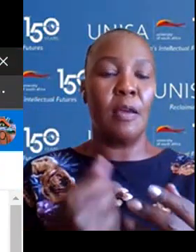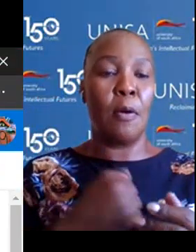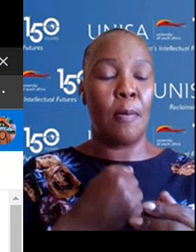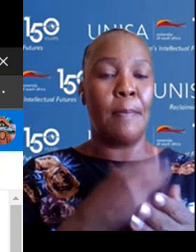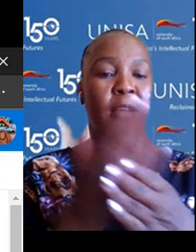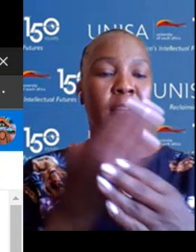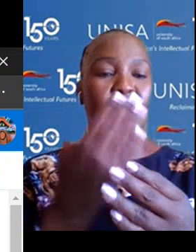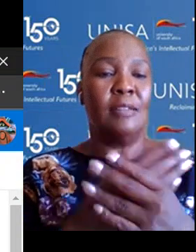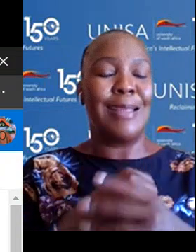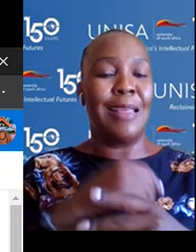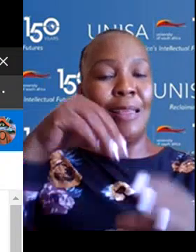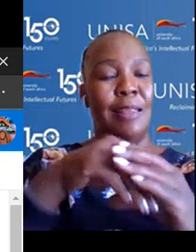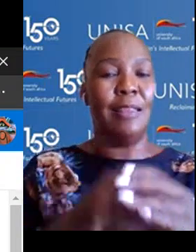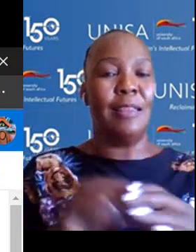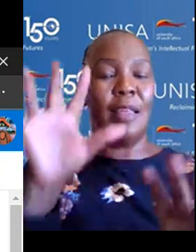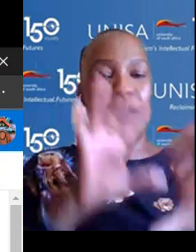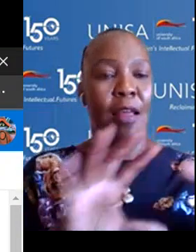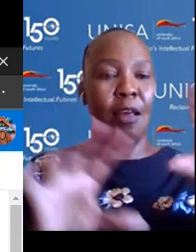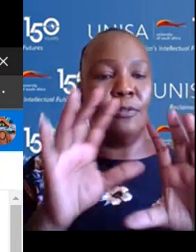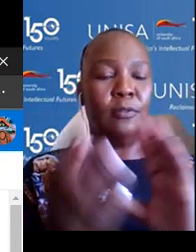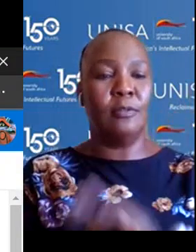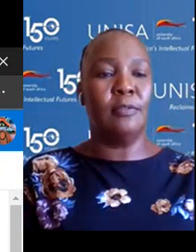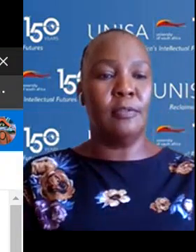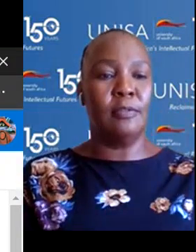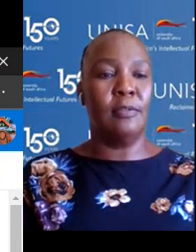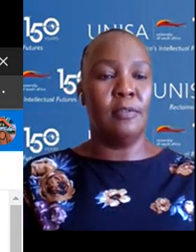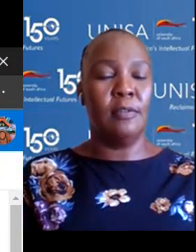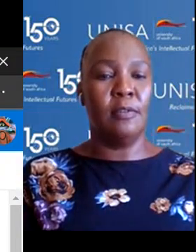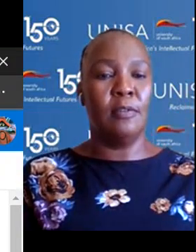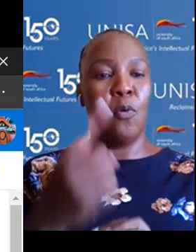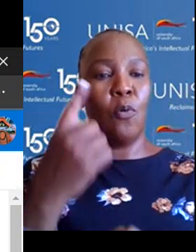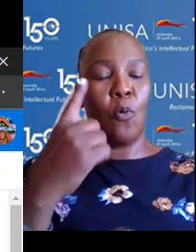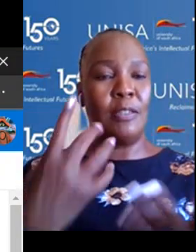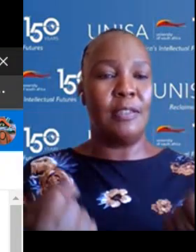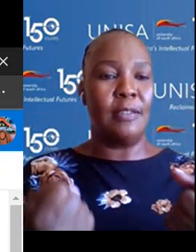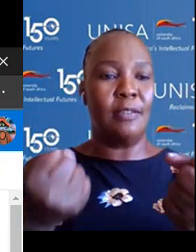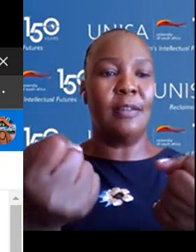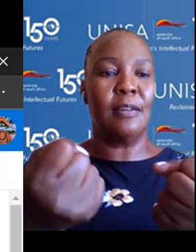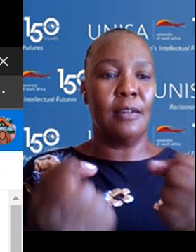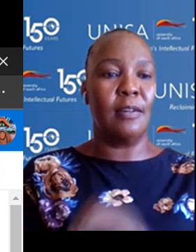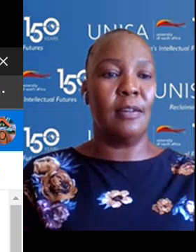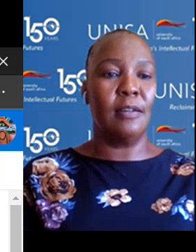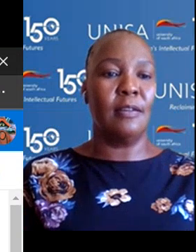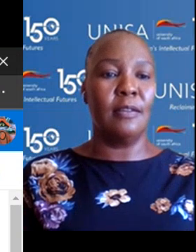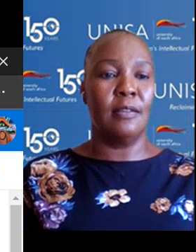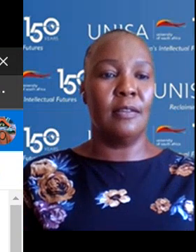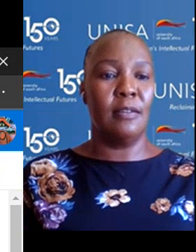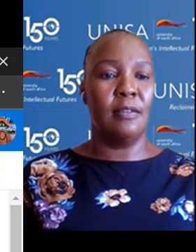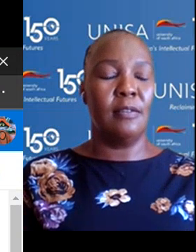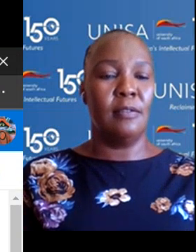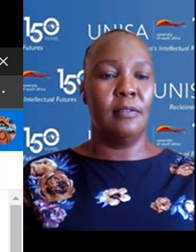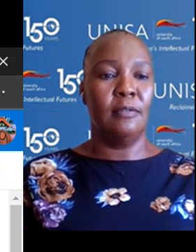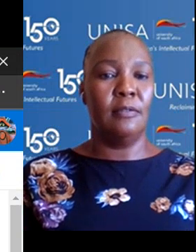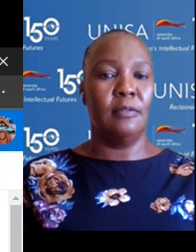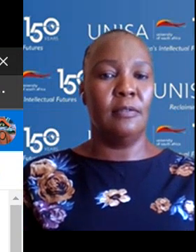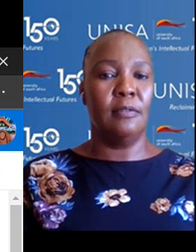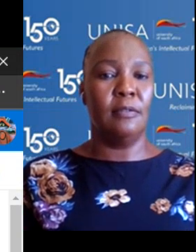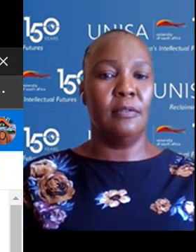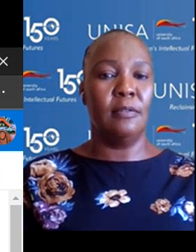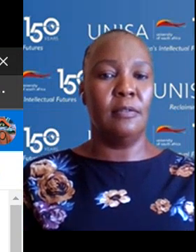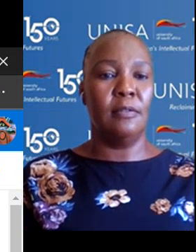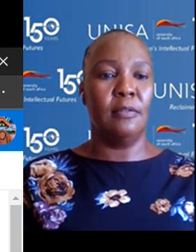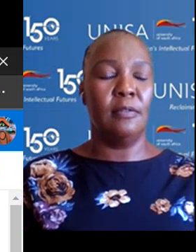cloud, in OneDrive, in my folder called OneDrive Activity Online. And now I'm currently got nothing, so it's empty.